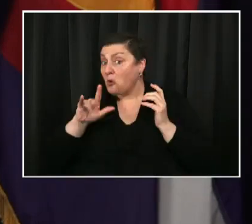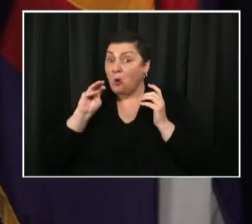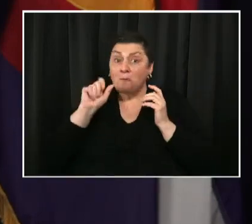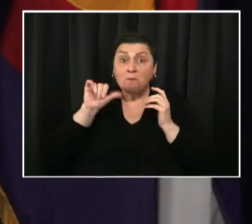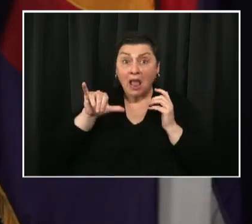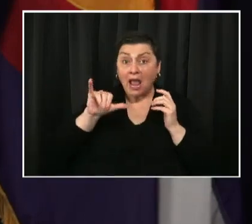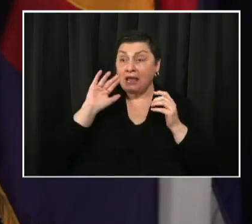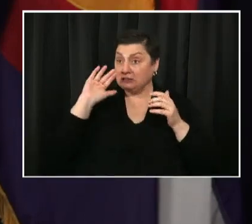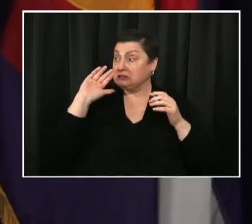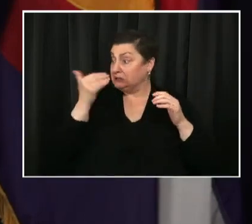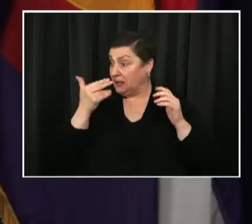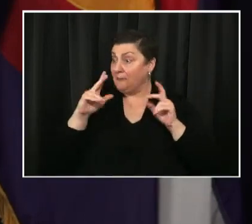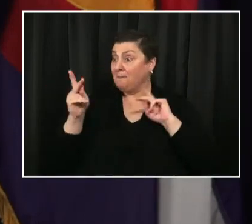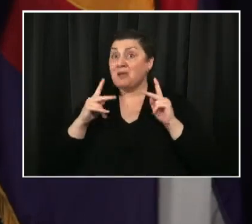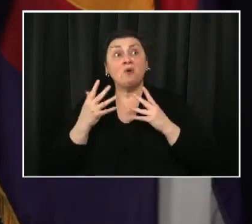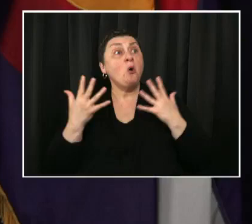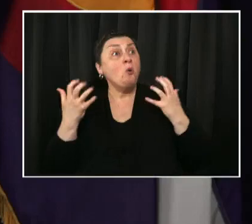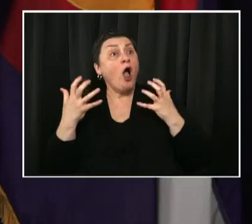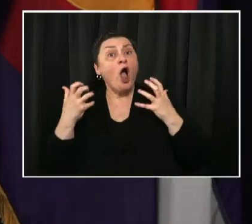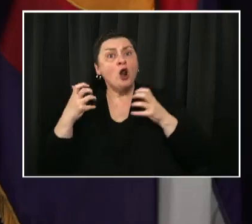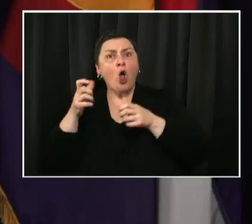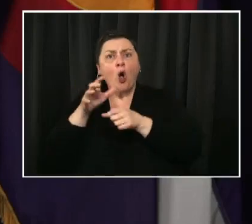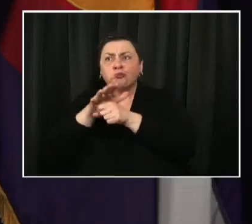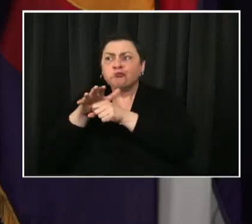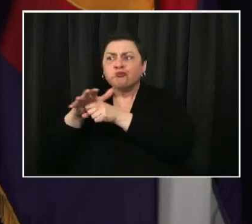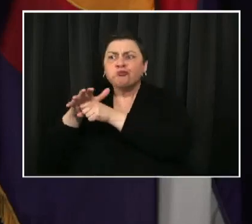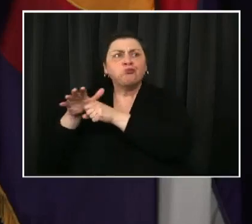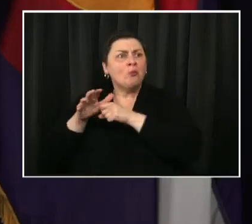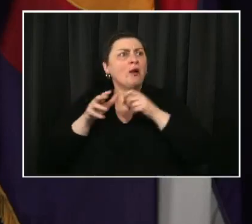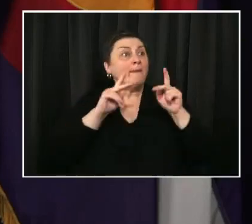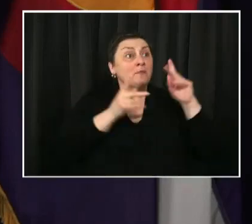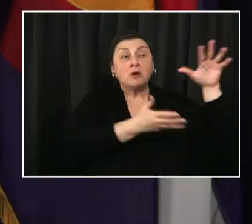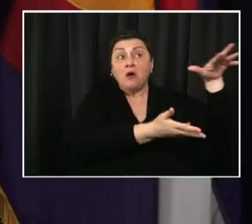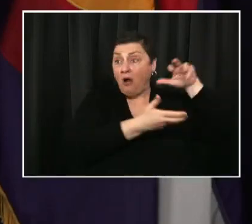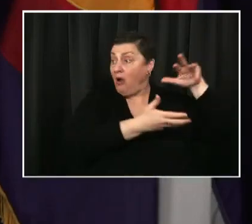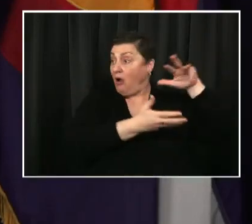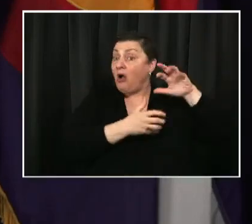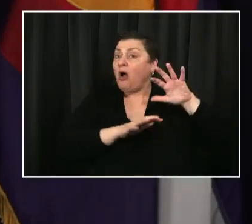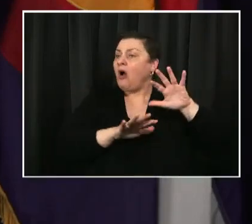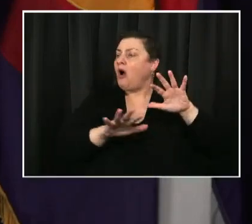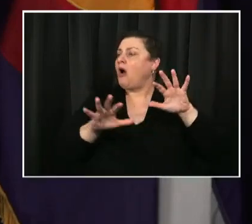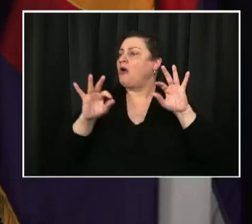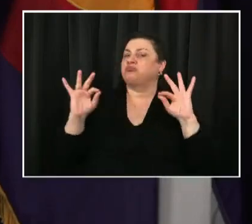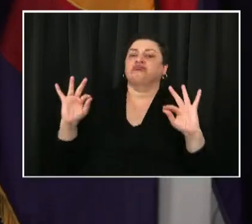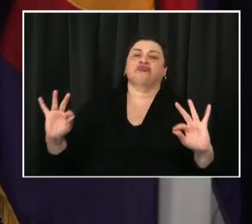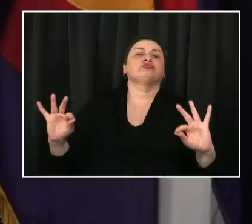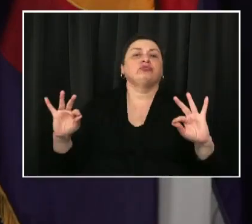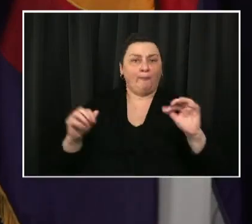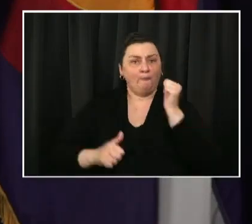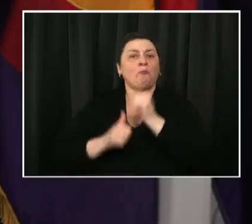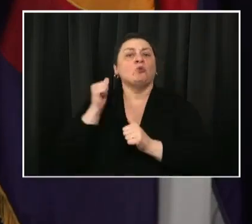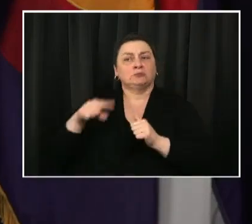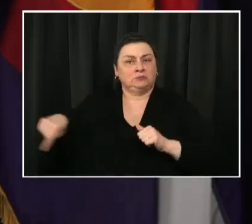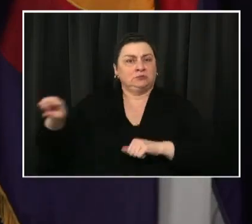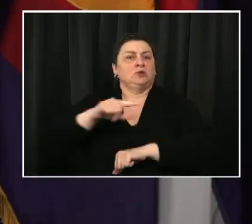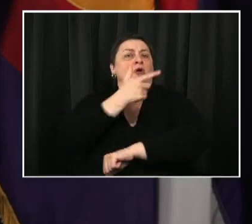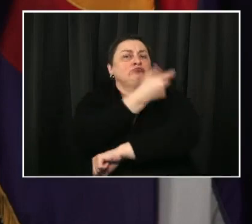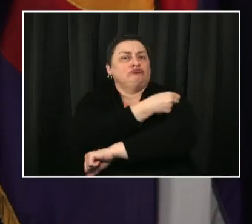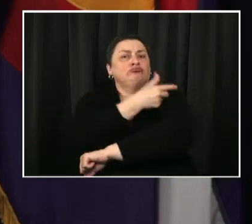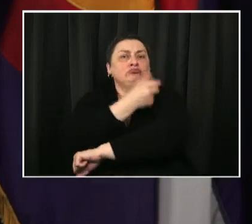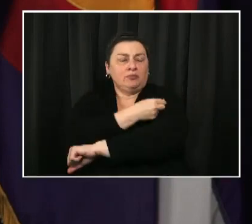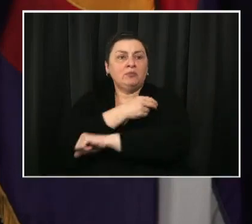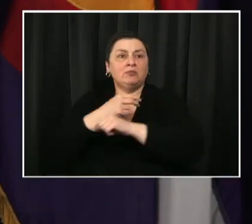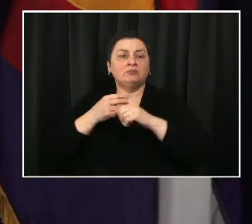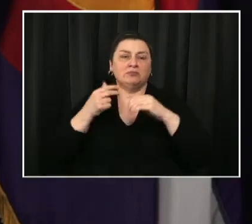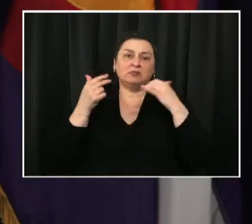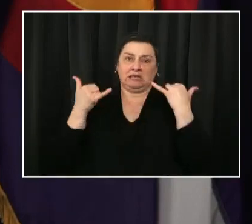actually exceed demand, and then it'll be focused on how we can make sure our neighbors, our friends, our family are protected. The state is ready to engage more